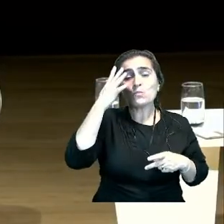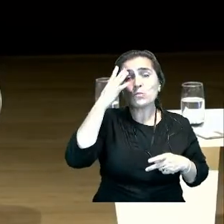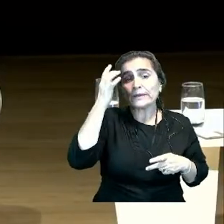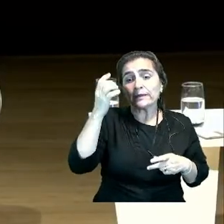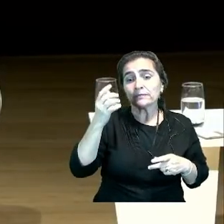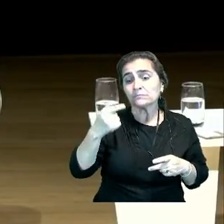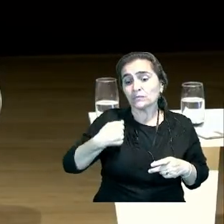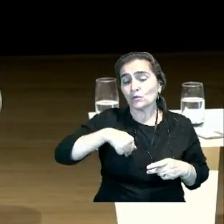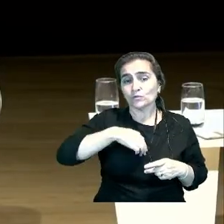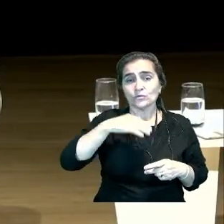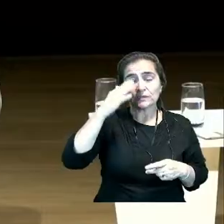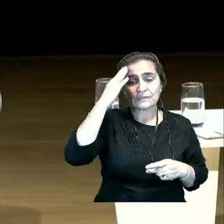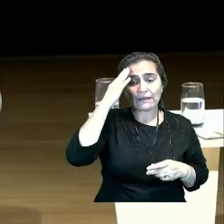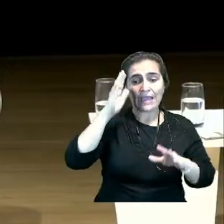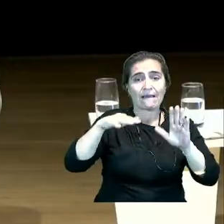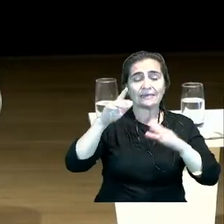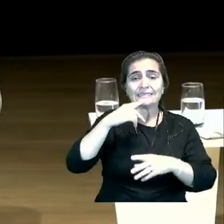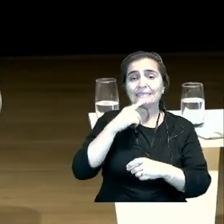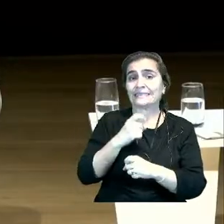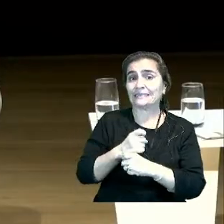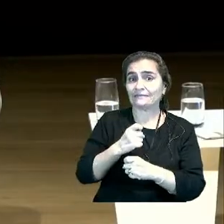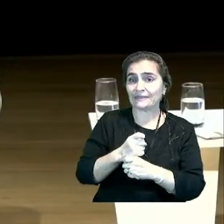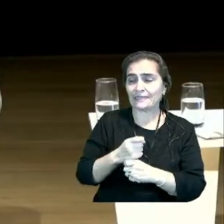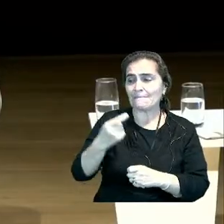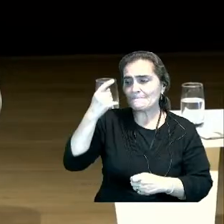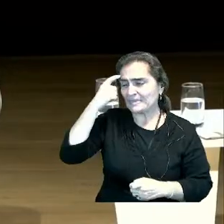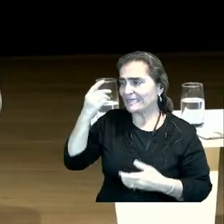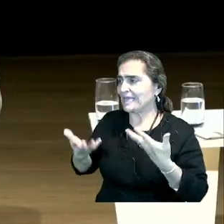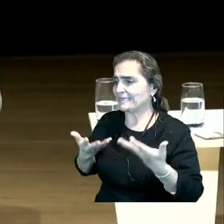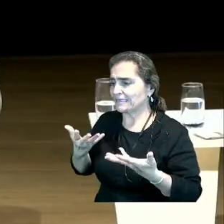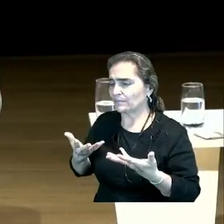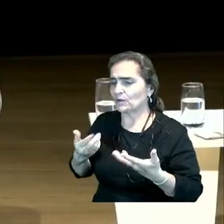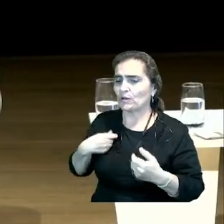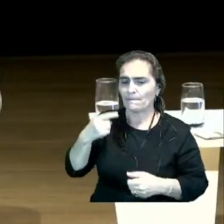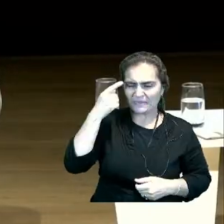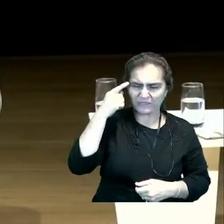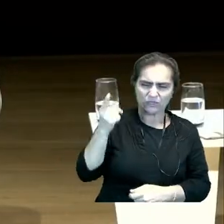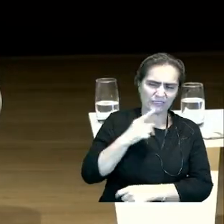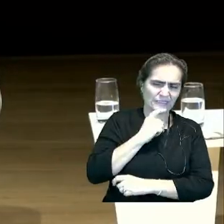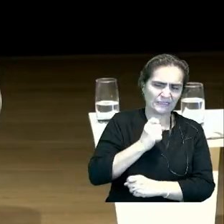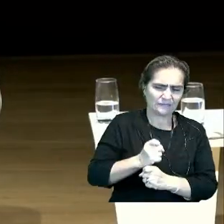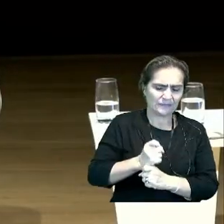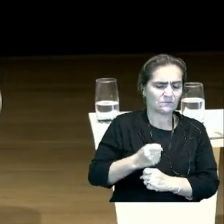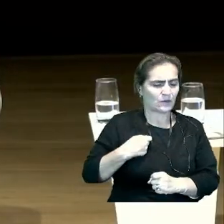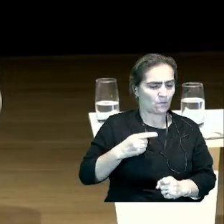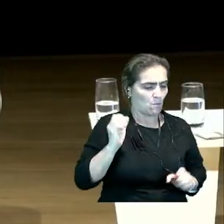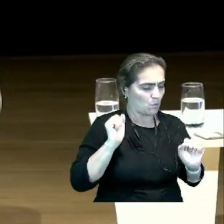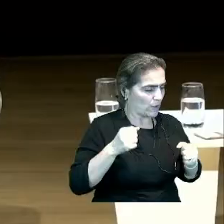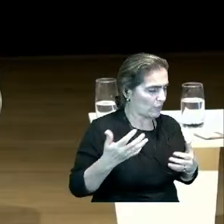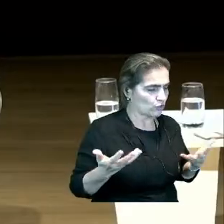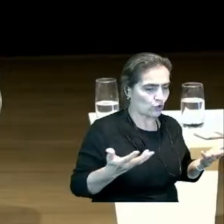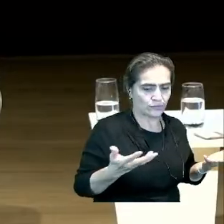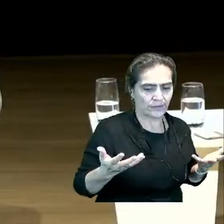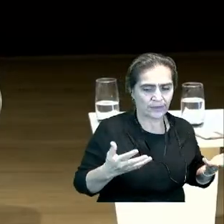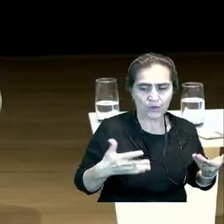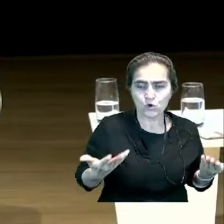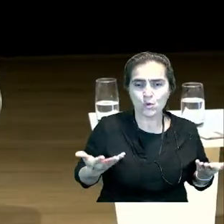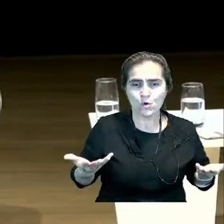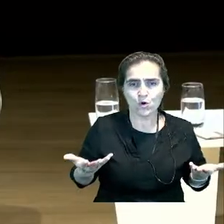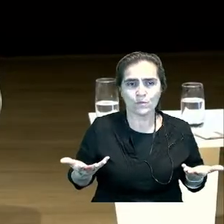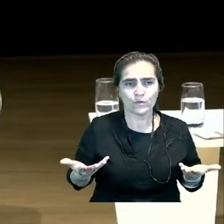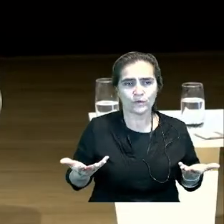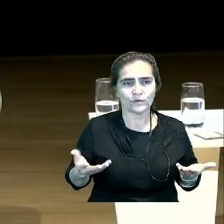model, because we had significant challenges and disadvantages, but also an opportunity, we started to try to find a